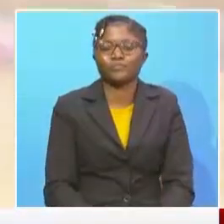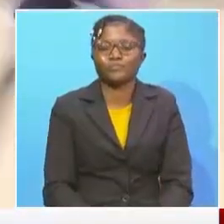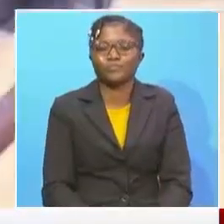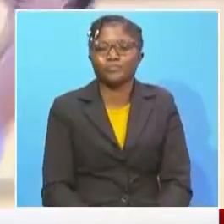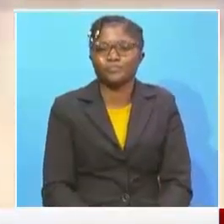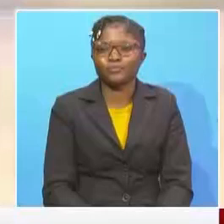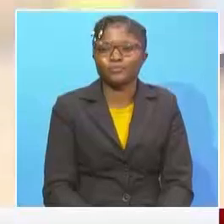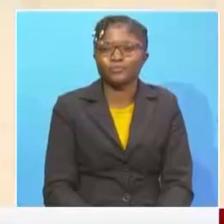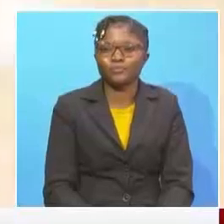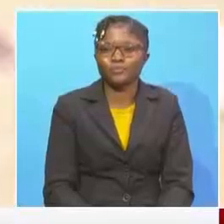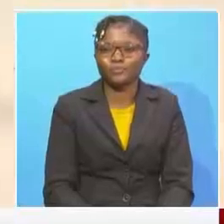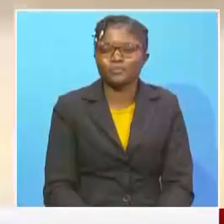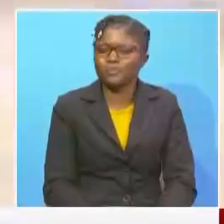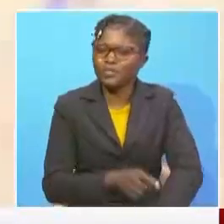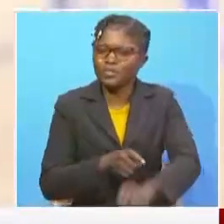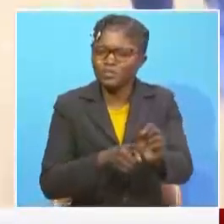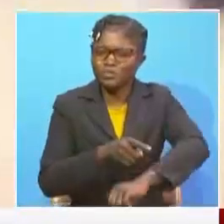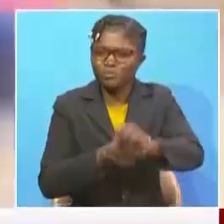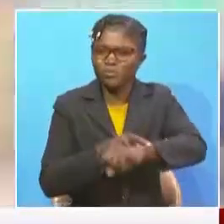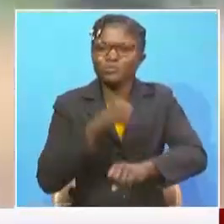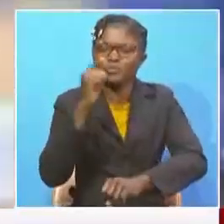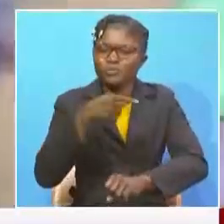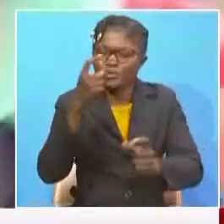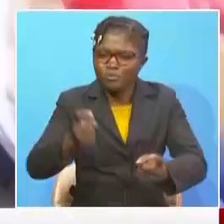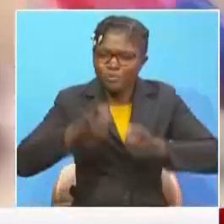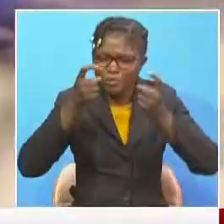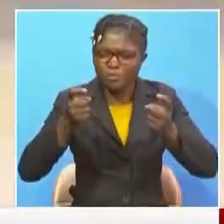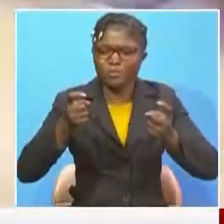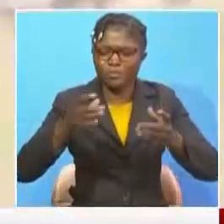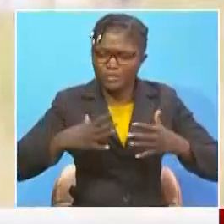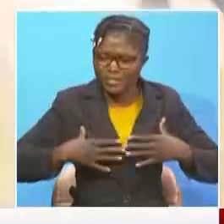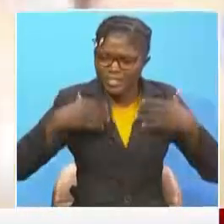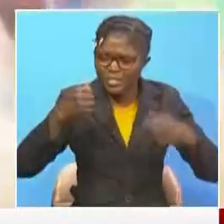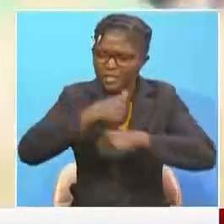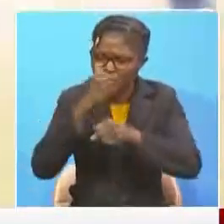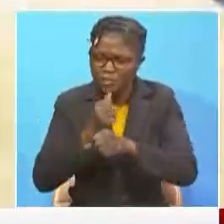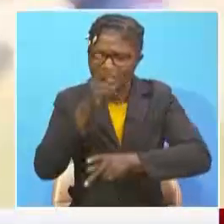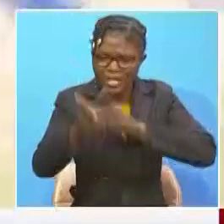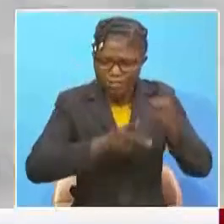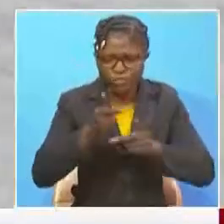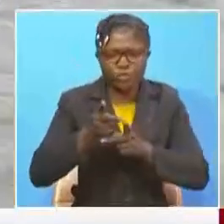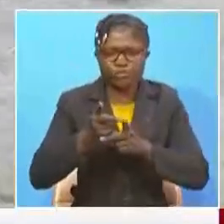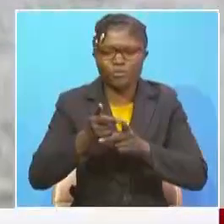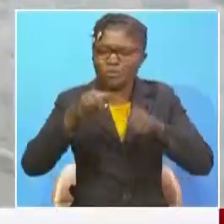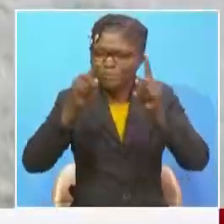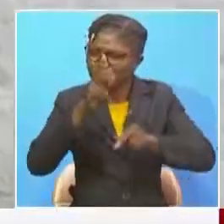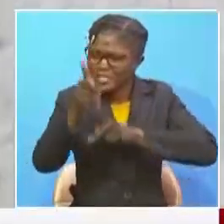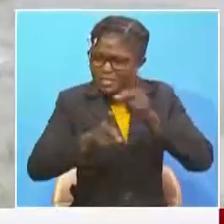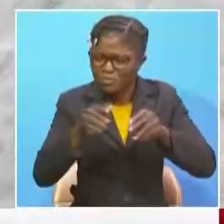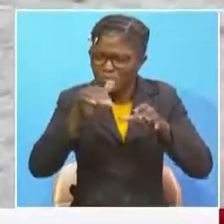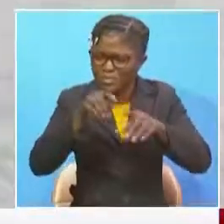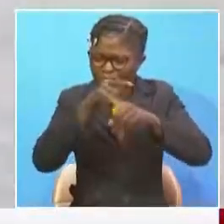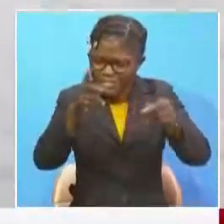Sports not only help to promote physical fitness, but also allows people to make careers out of it. But people in